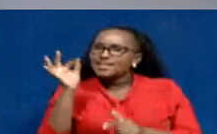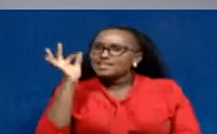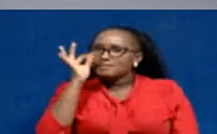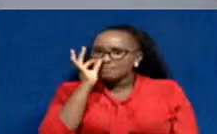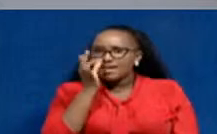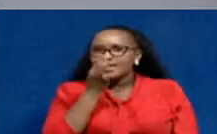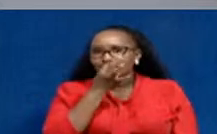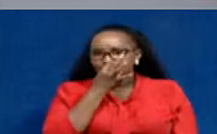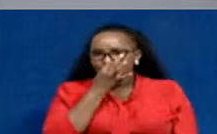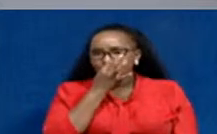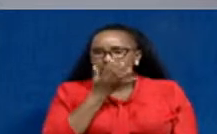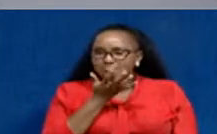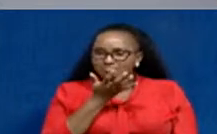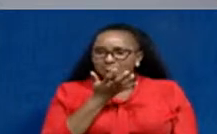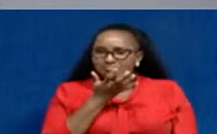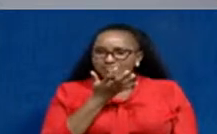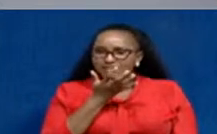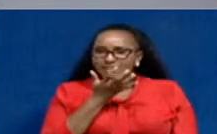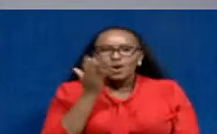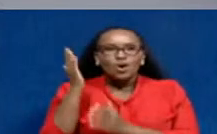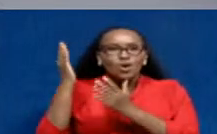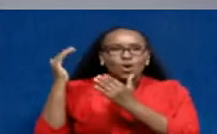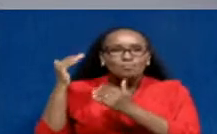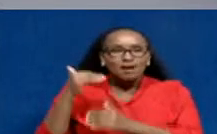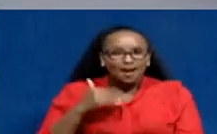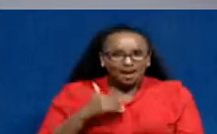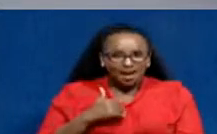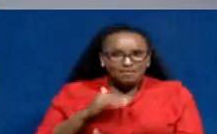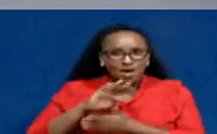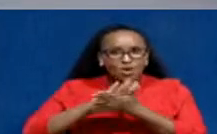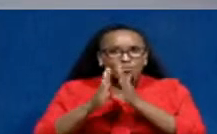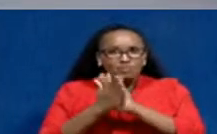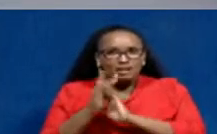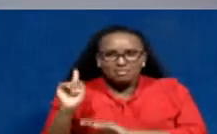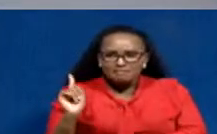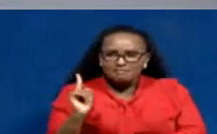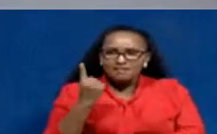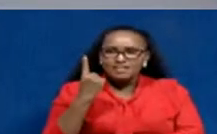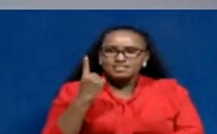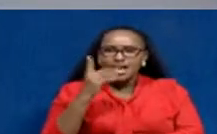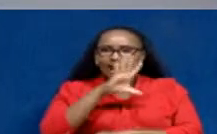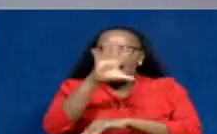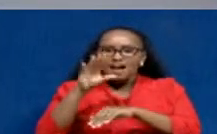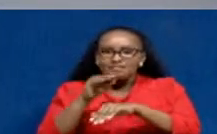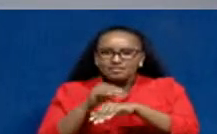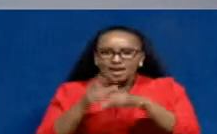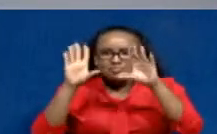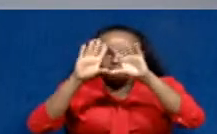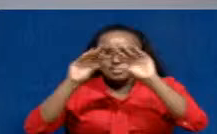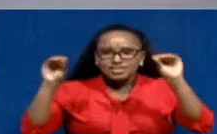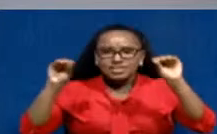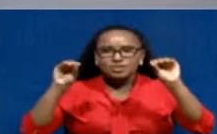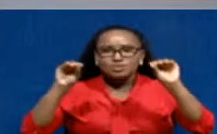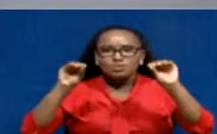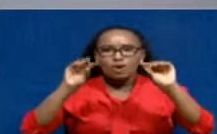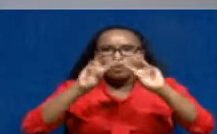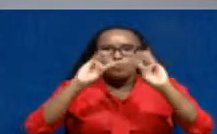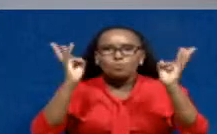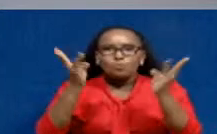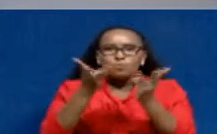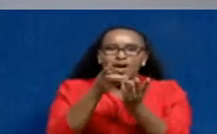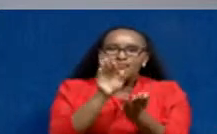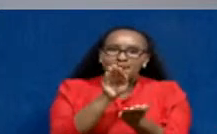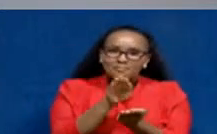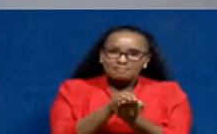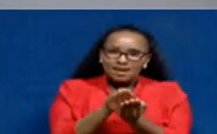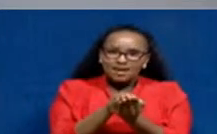Honorable Mwai Kibaki had the hope of becoming the first African president of the World Bank, a much